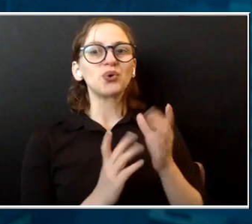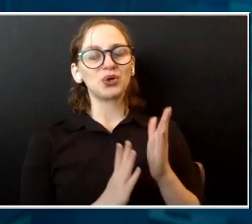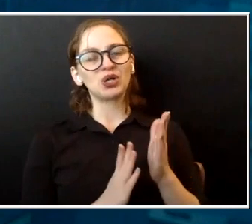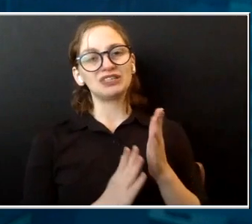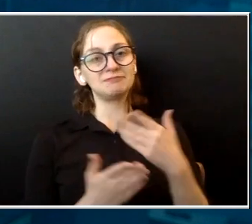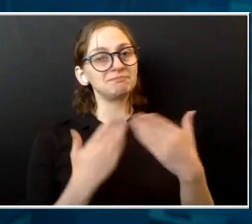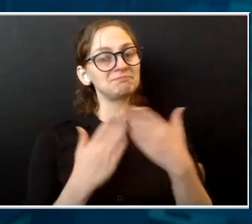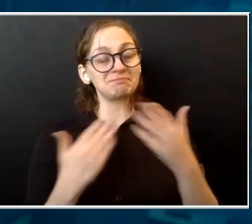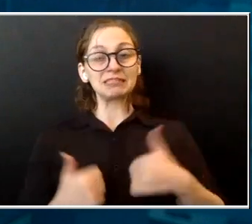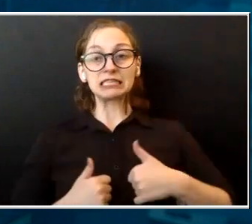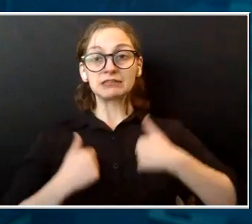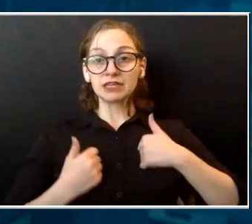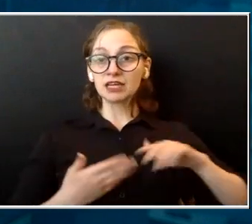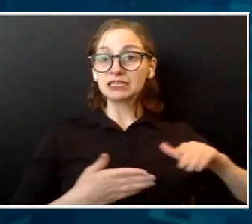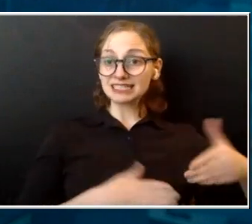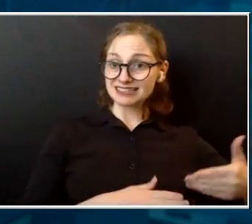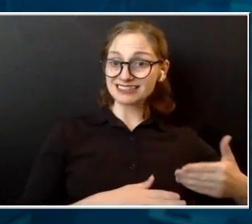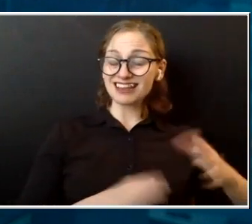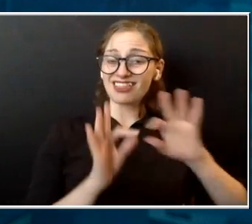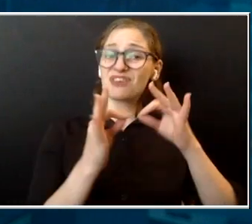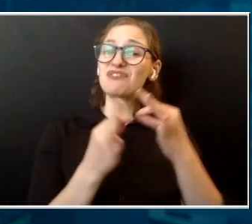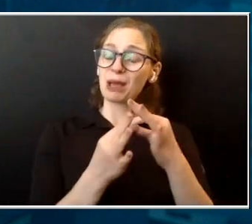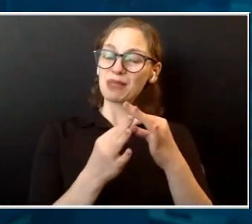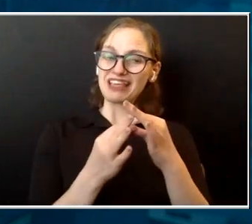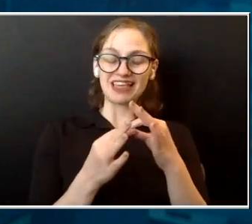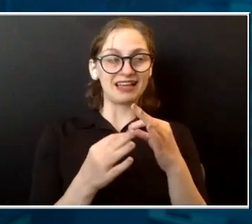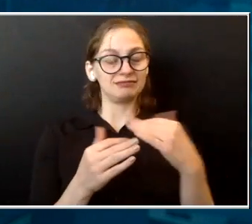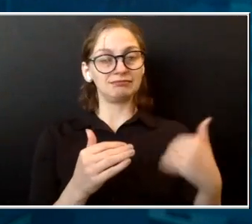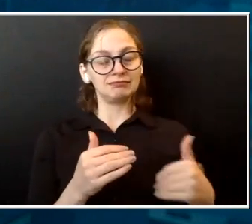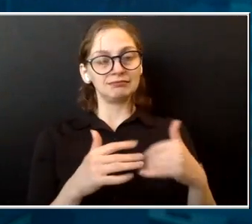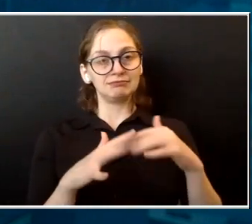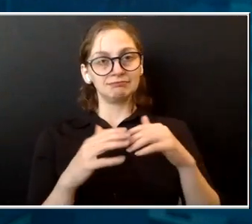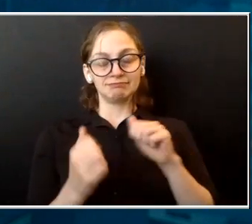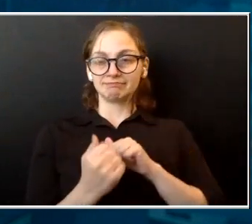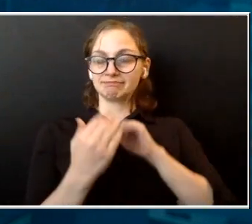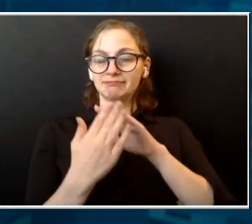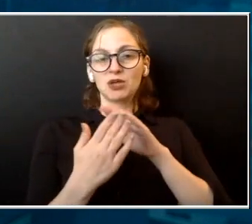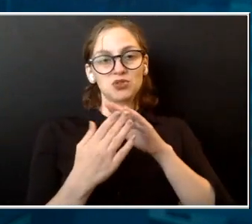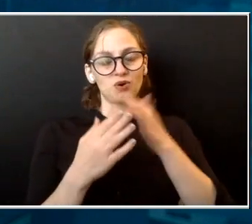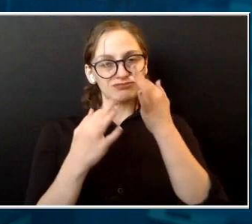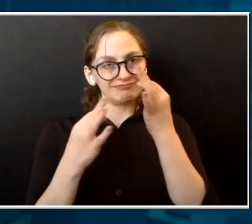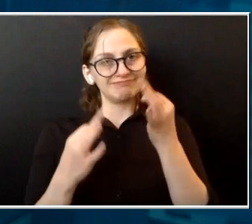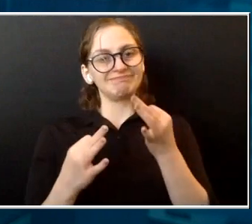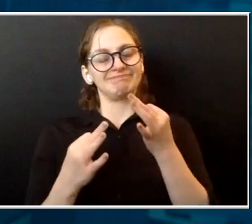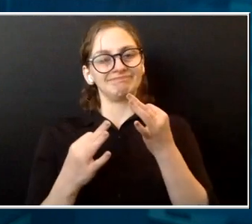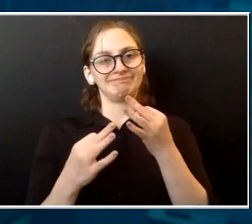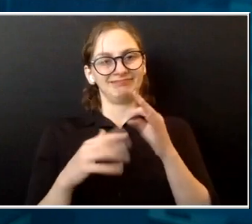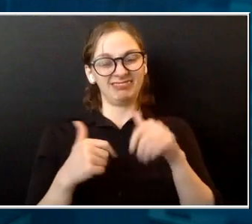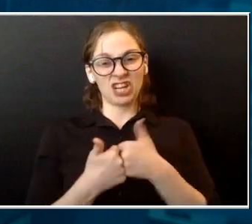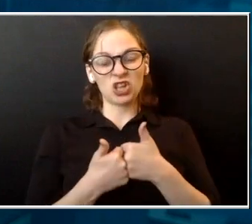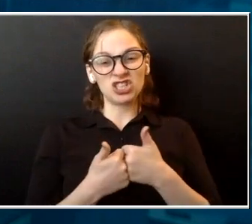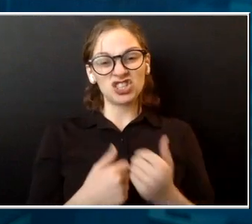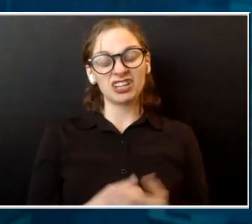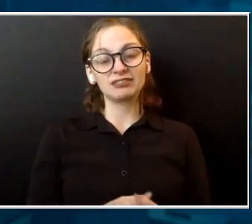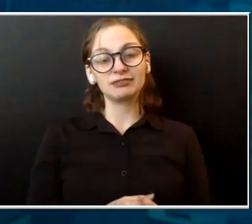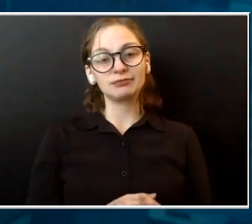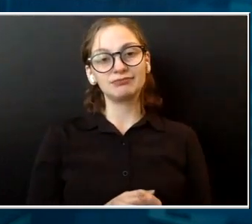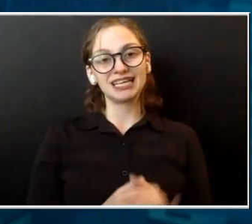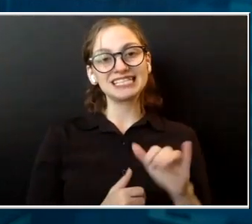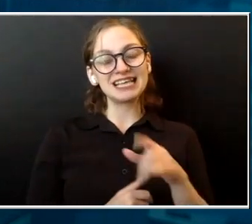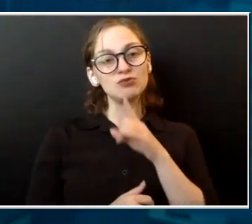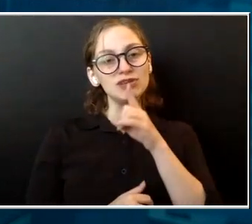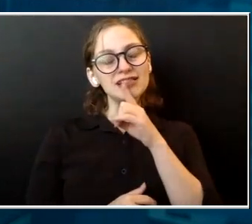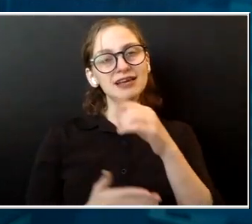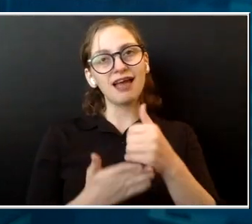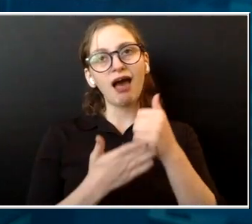that make those difficult decisions for their loved ones. And because it really is paying it forward, and it really is saving